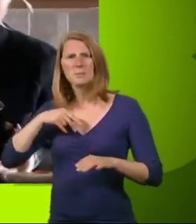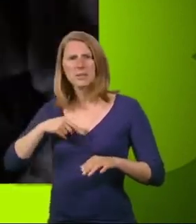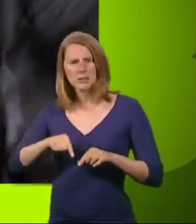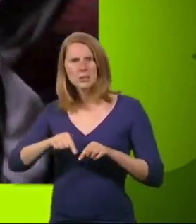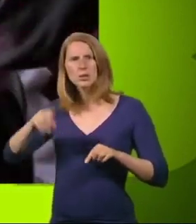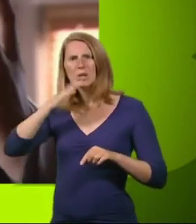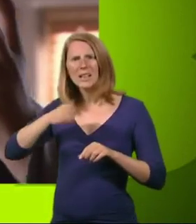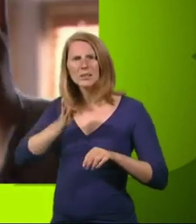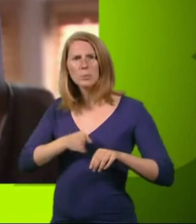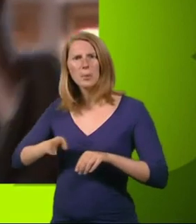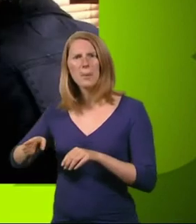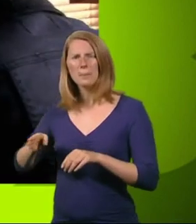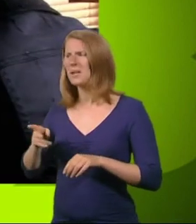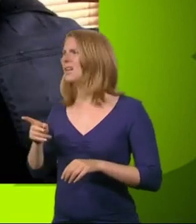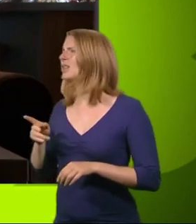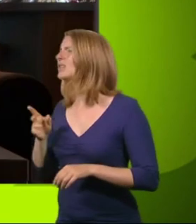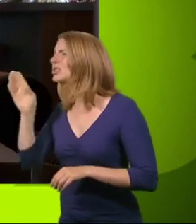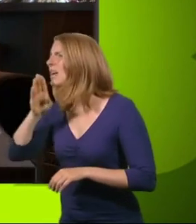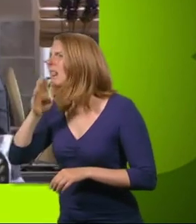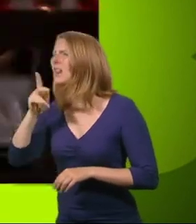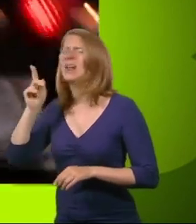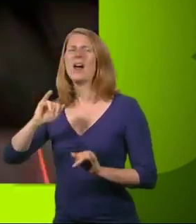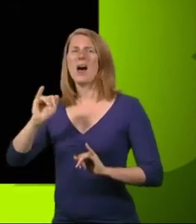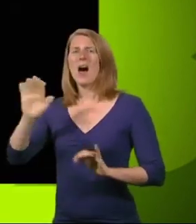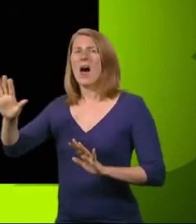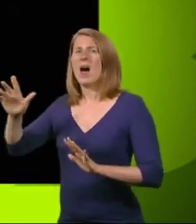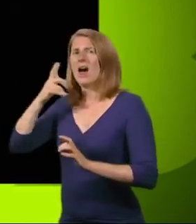chilies on here! Chilies? Are you joking? Saffron will go... No, Carmen!